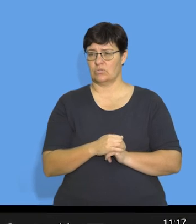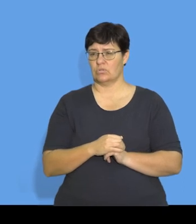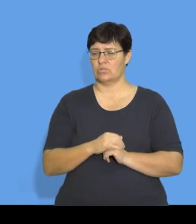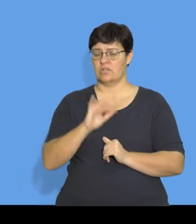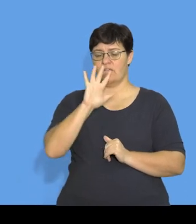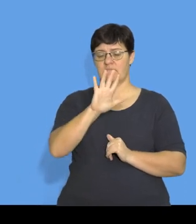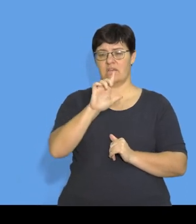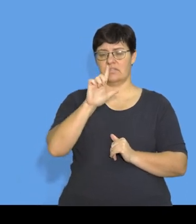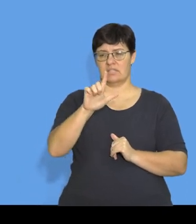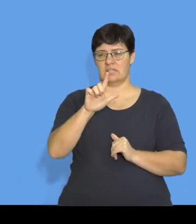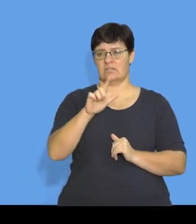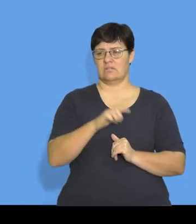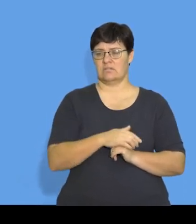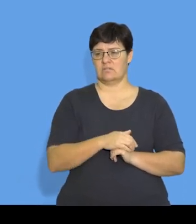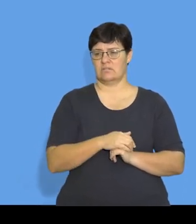side. So it's